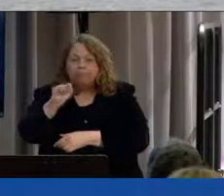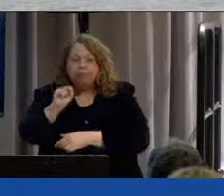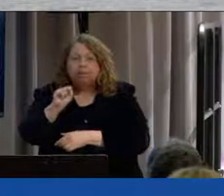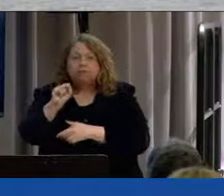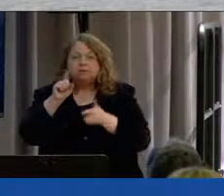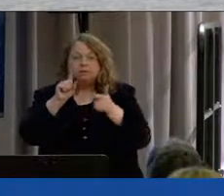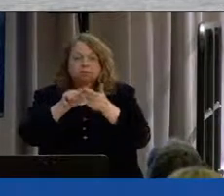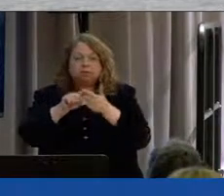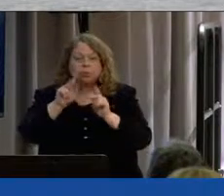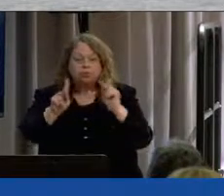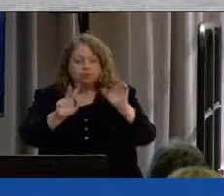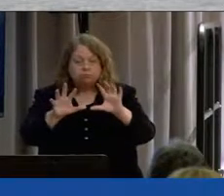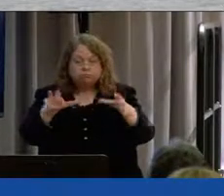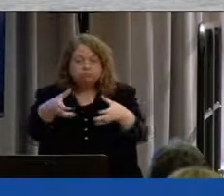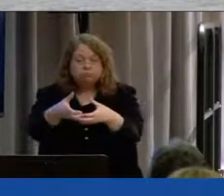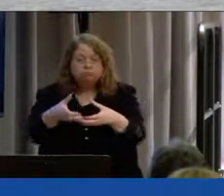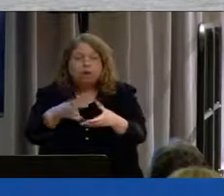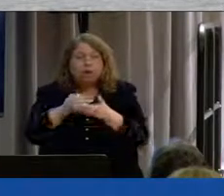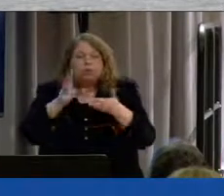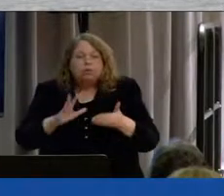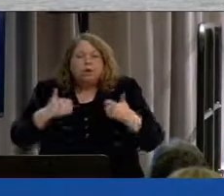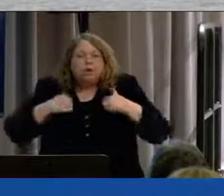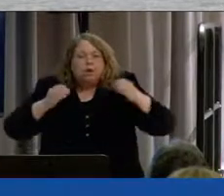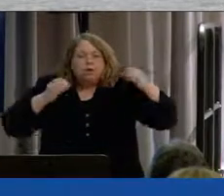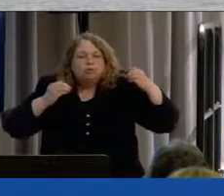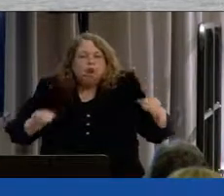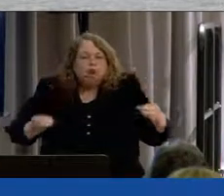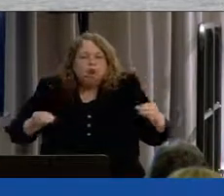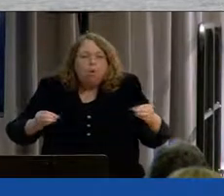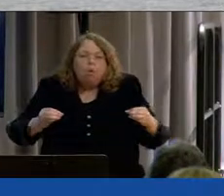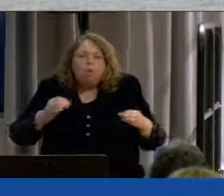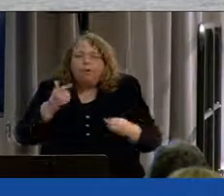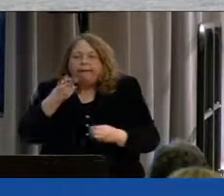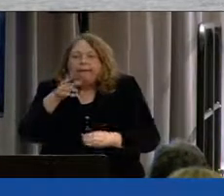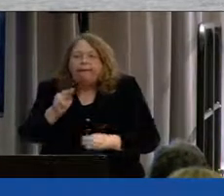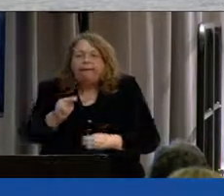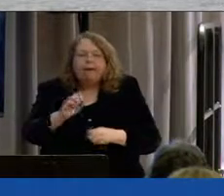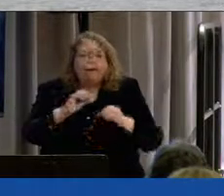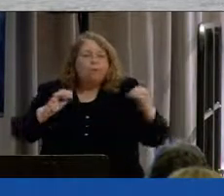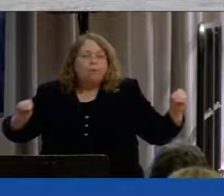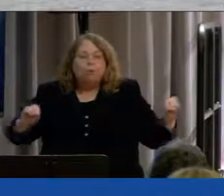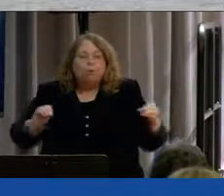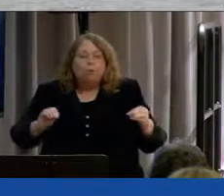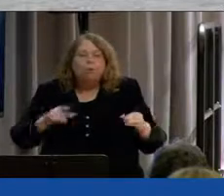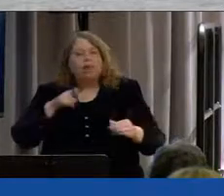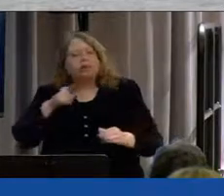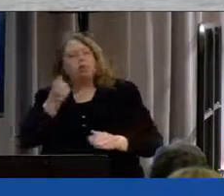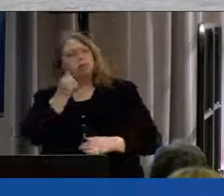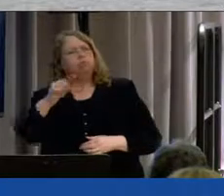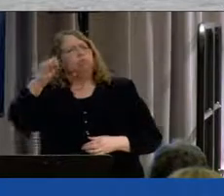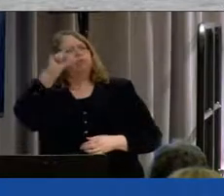a crowd of unarmed students protesting that invasion of Cambodia.